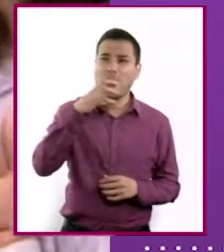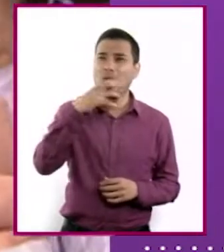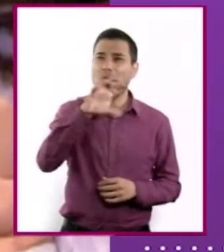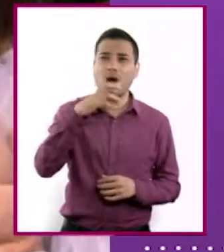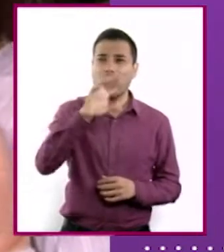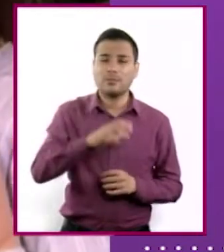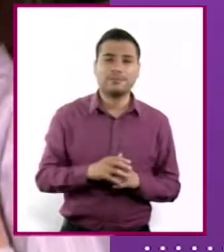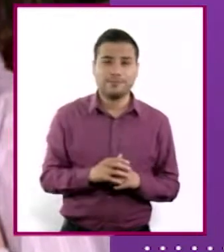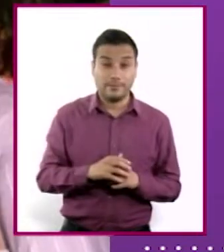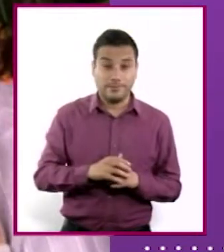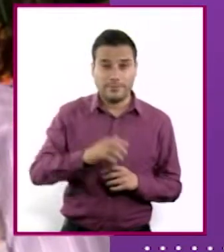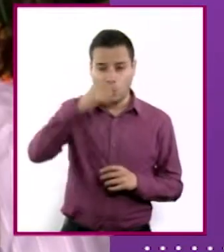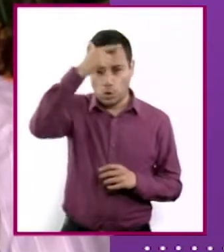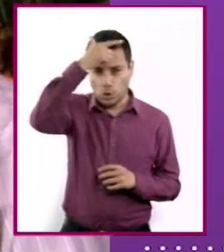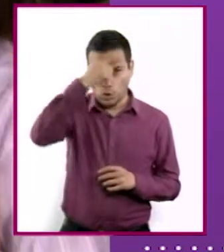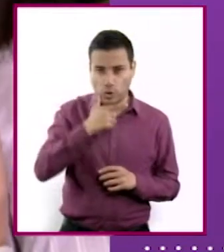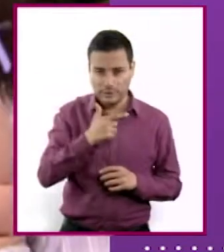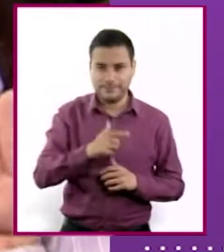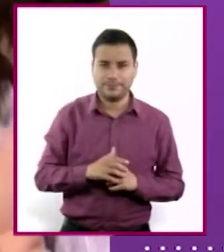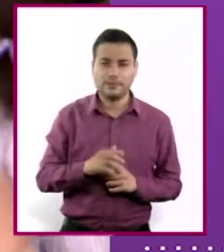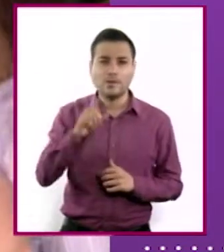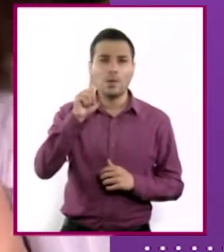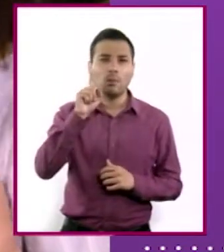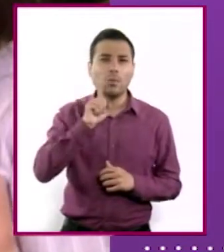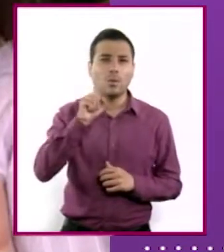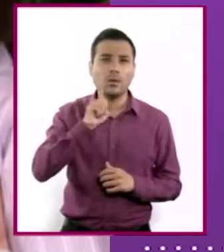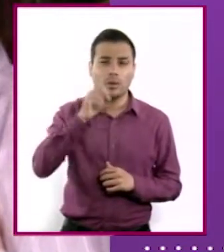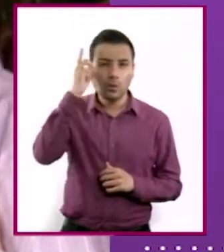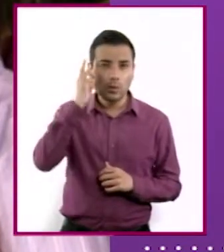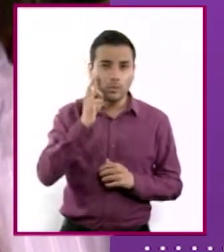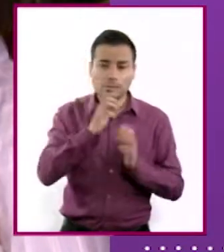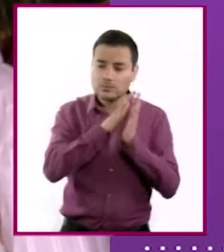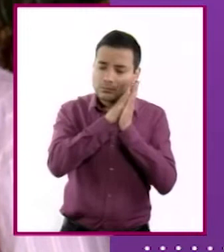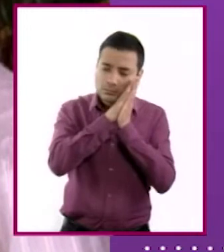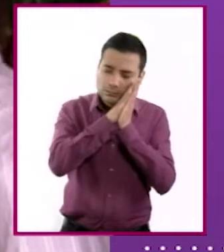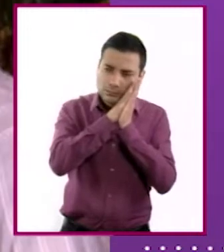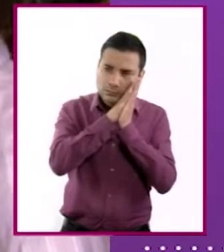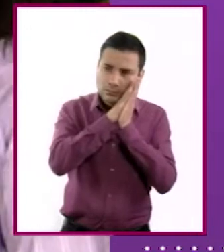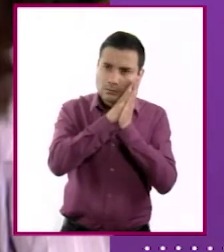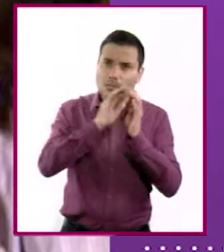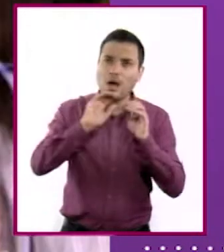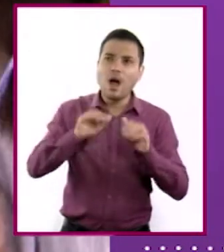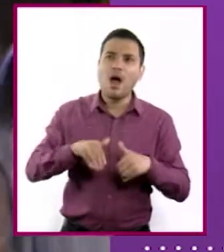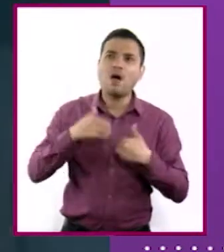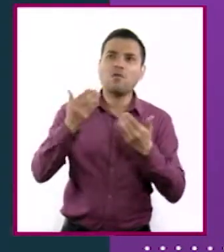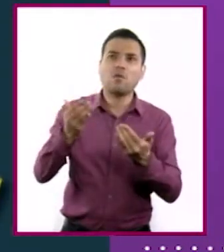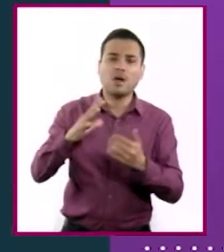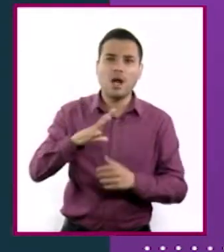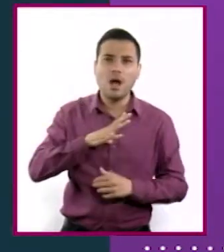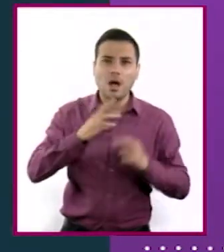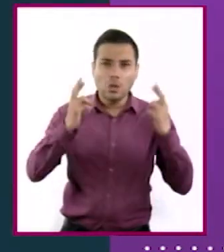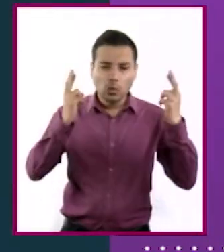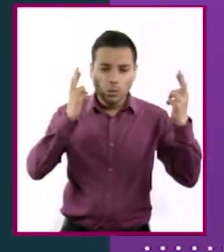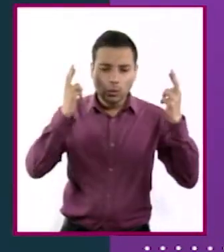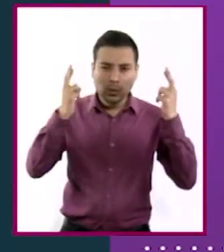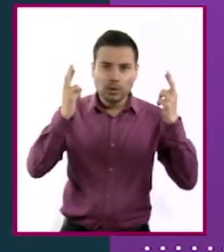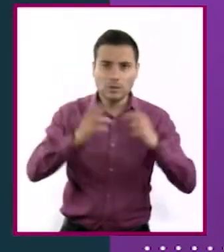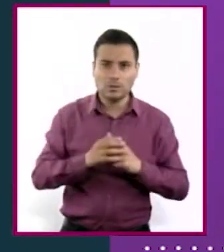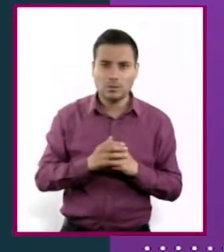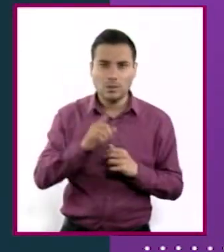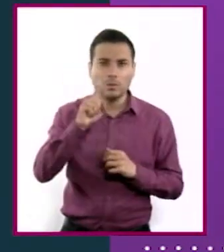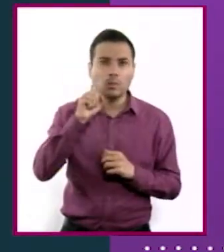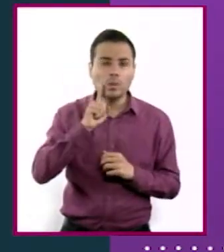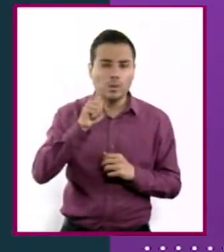One night, Benicia was asleep. There were sounds outside the house. She listened